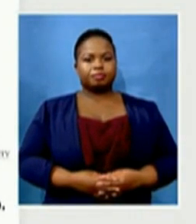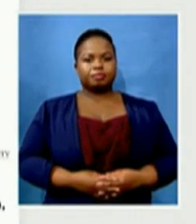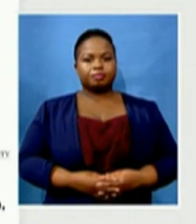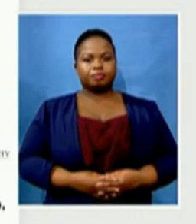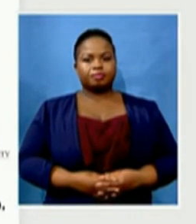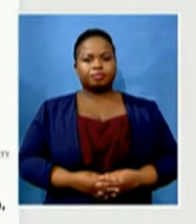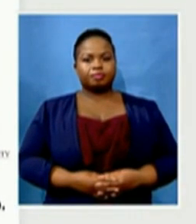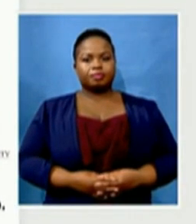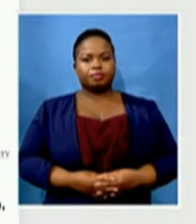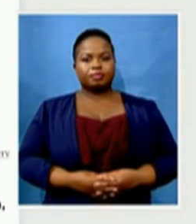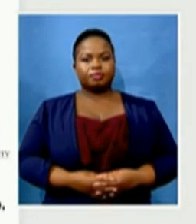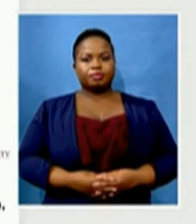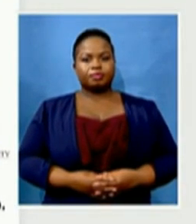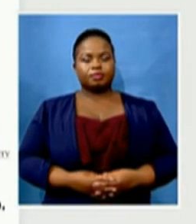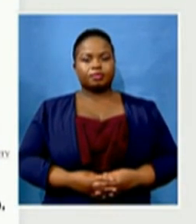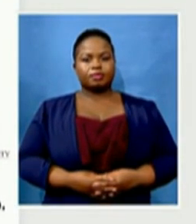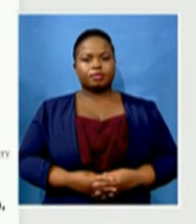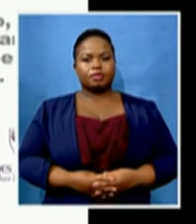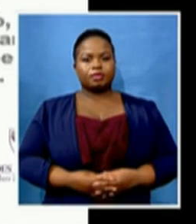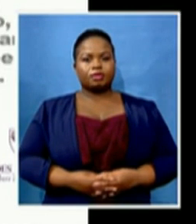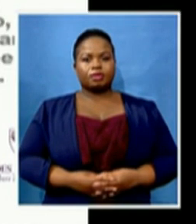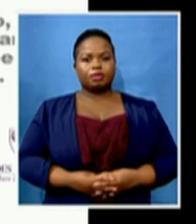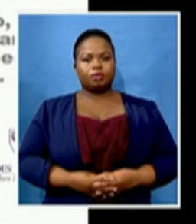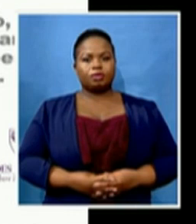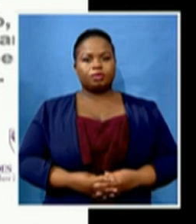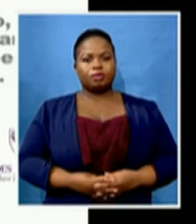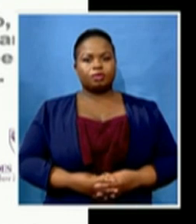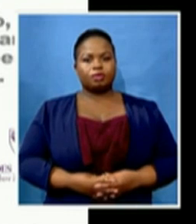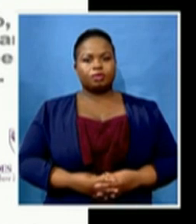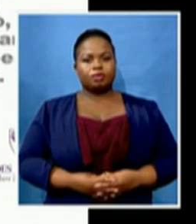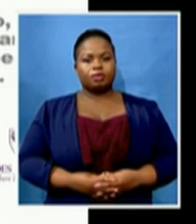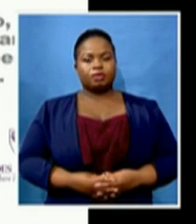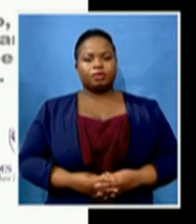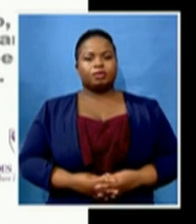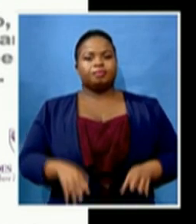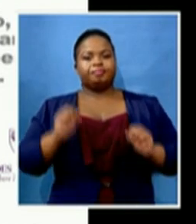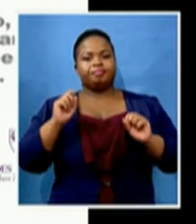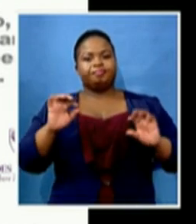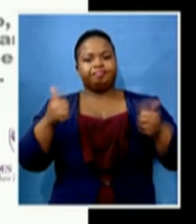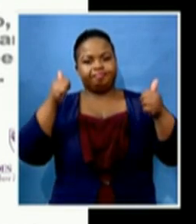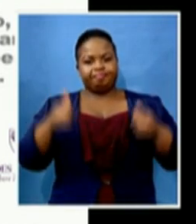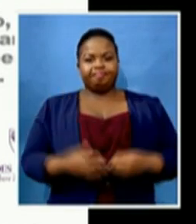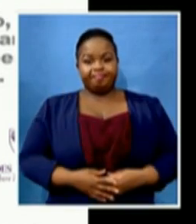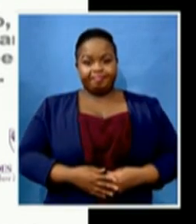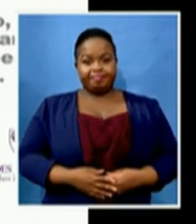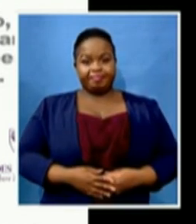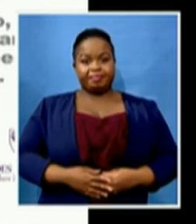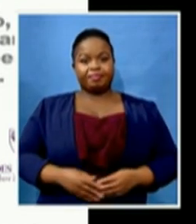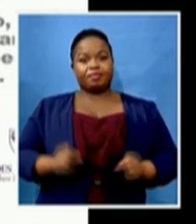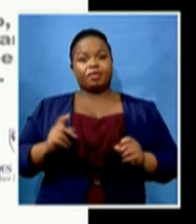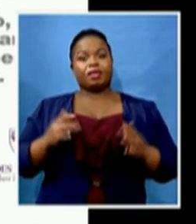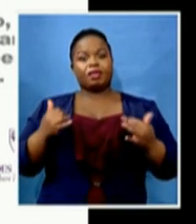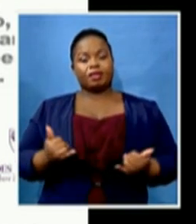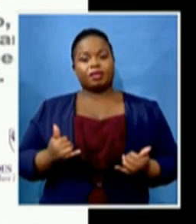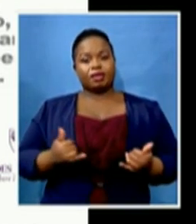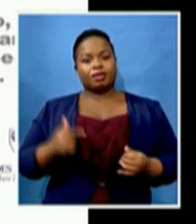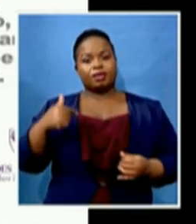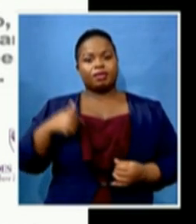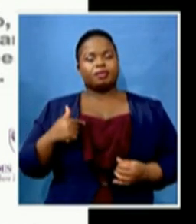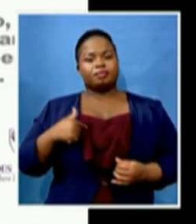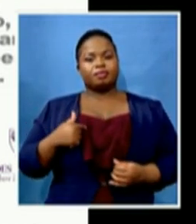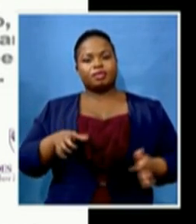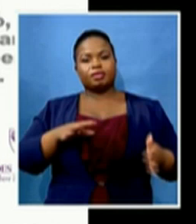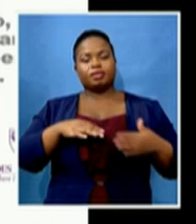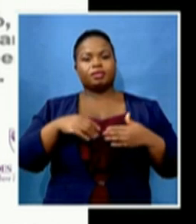Yes, your slides are up. Excellent. All right. So I will dive into it. We're going to be dealing with a concrete question